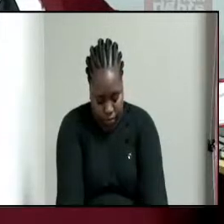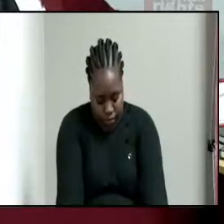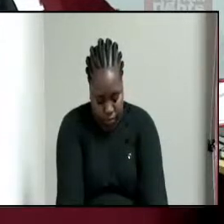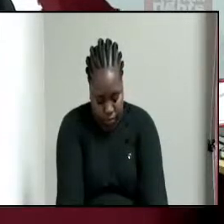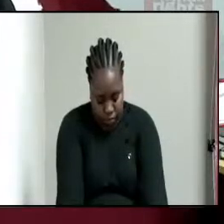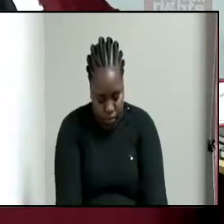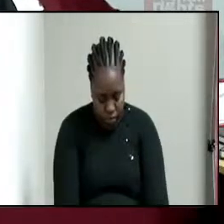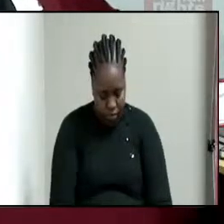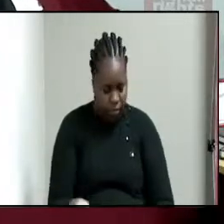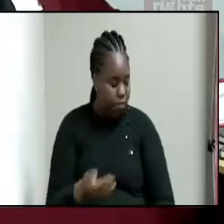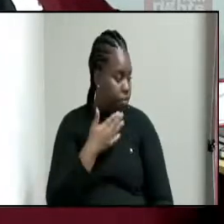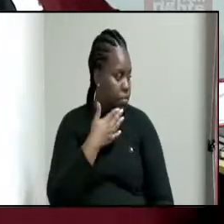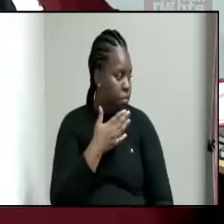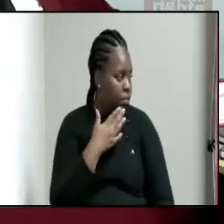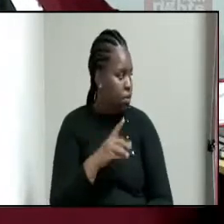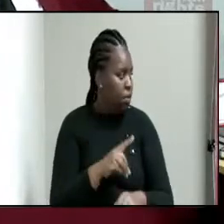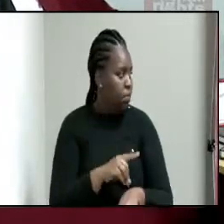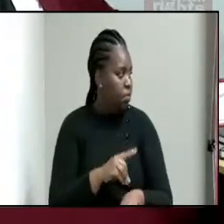Thank you, Doctor.